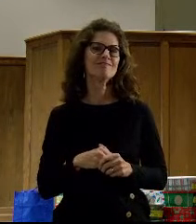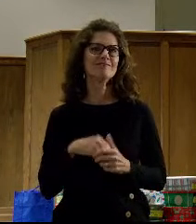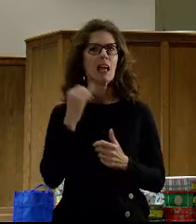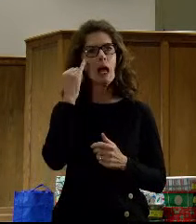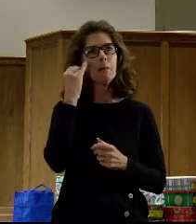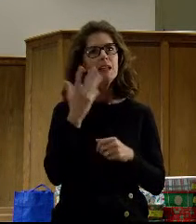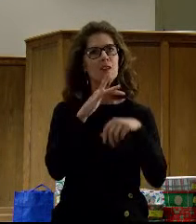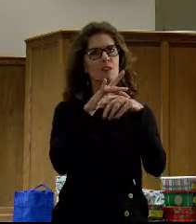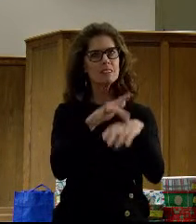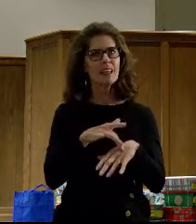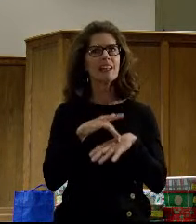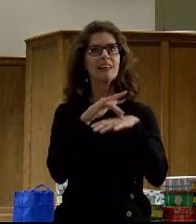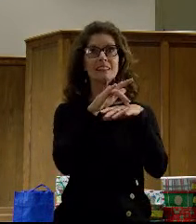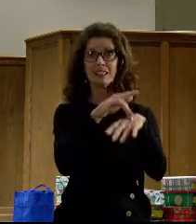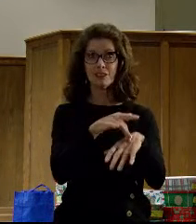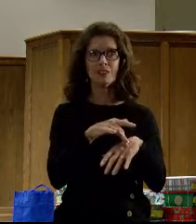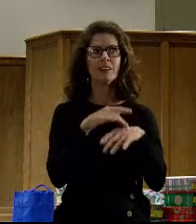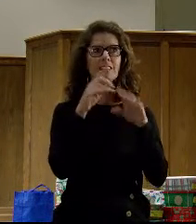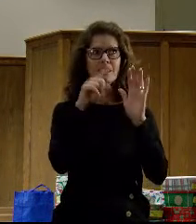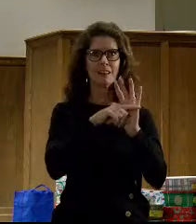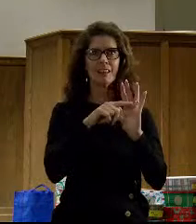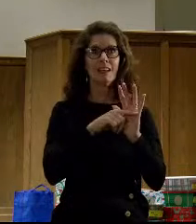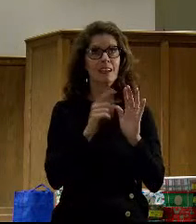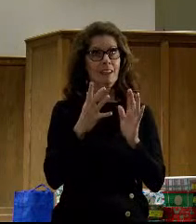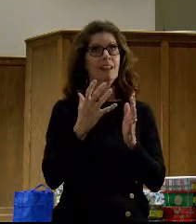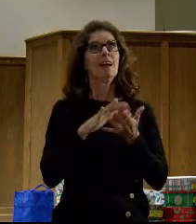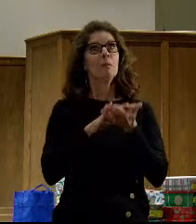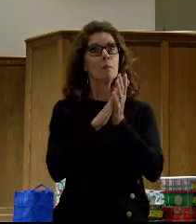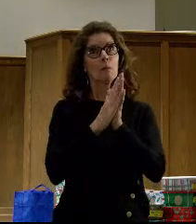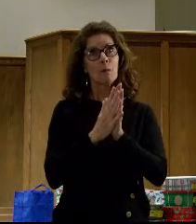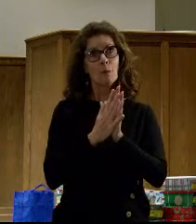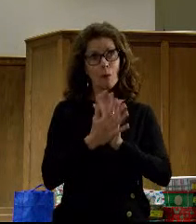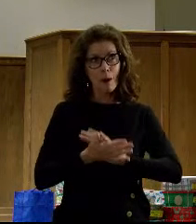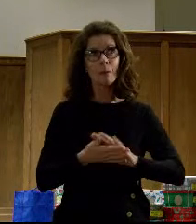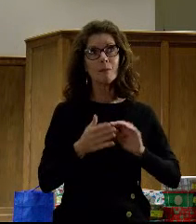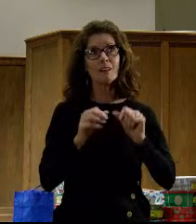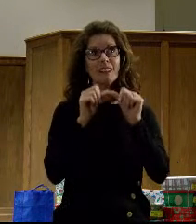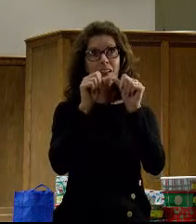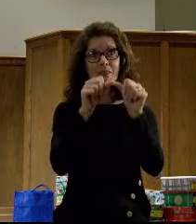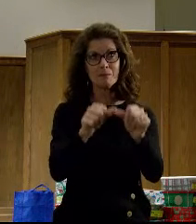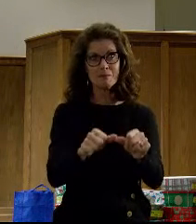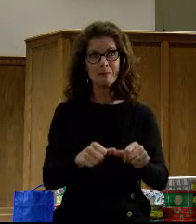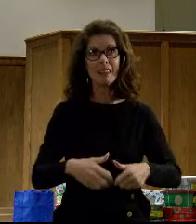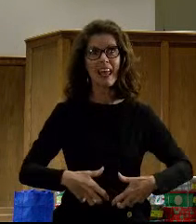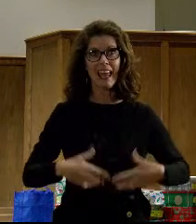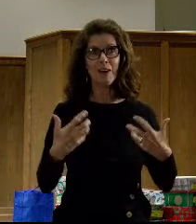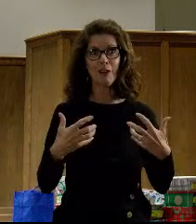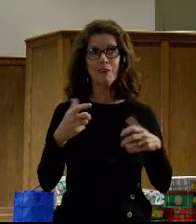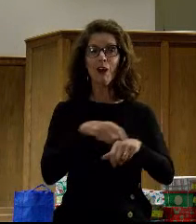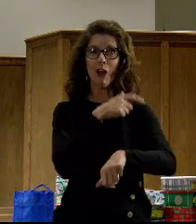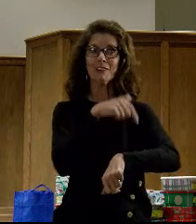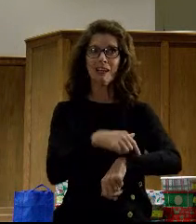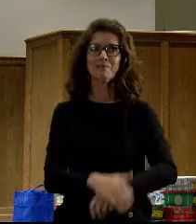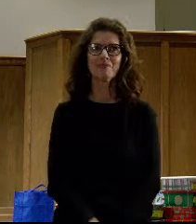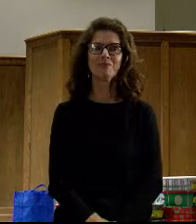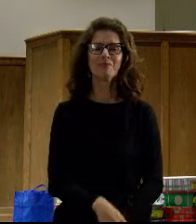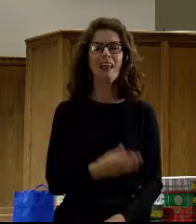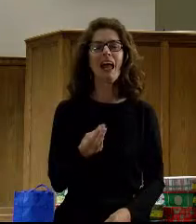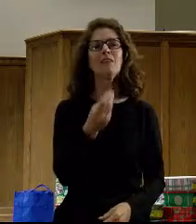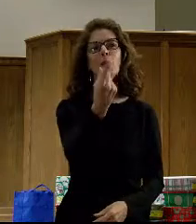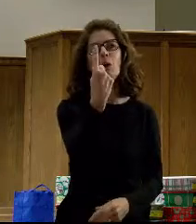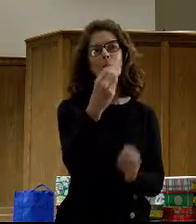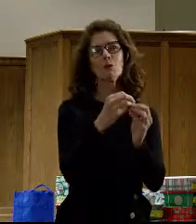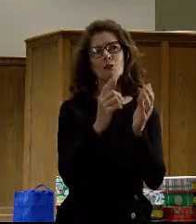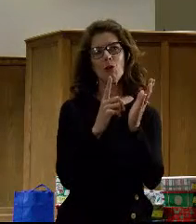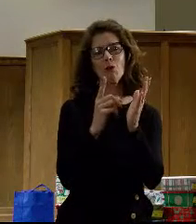negative narratives, then you're going to be angry for a really, really long time. I'll give you one more practical story from my life.